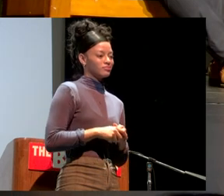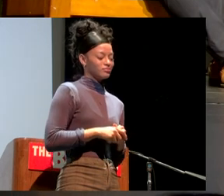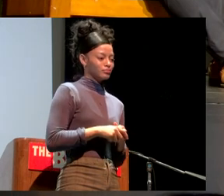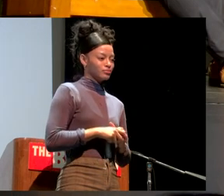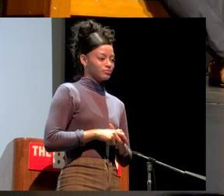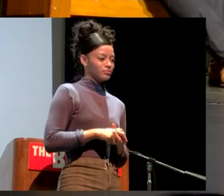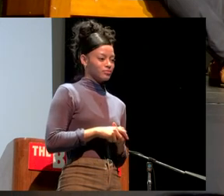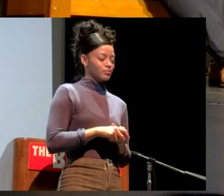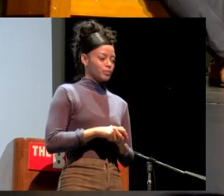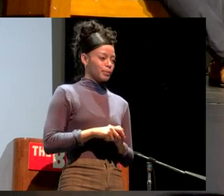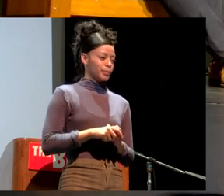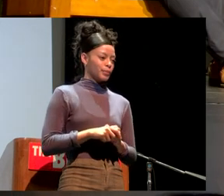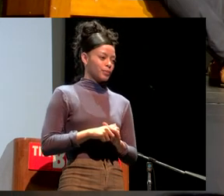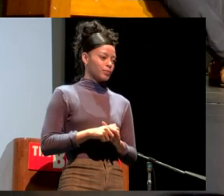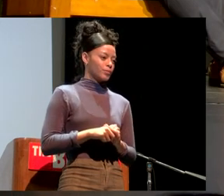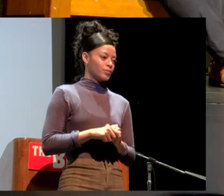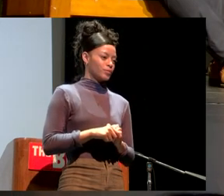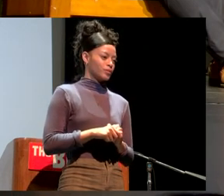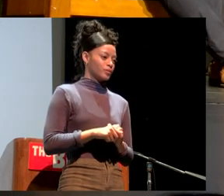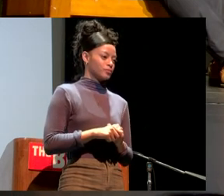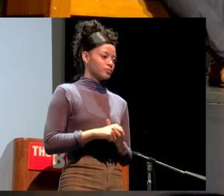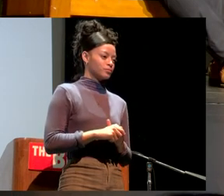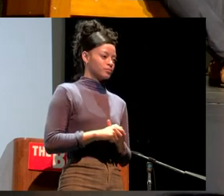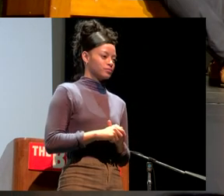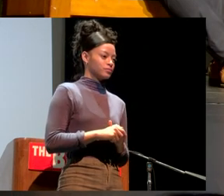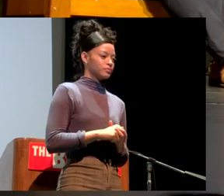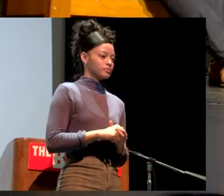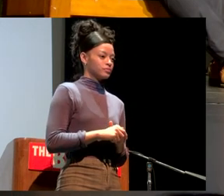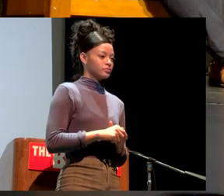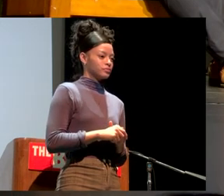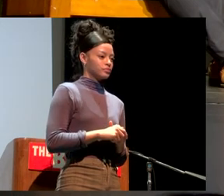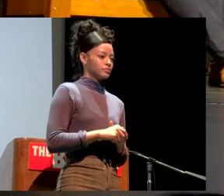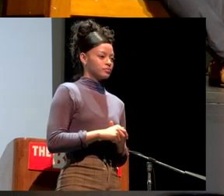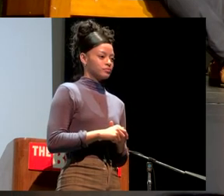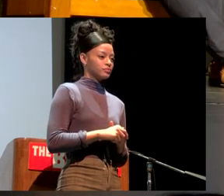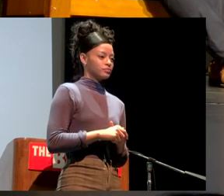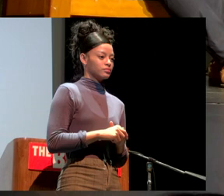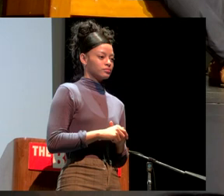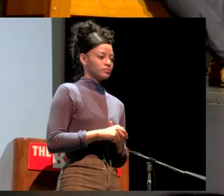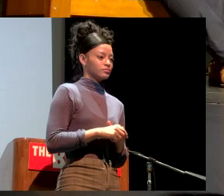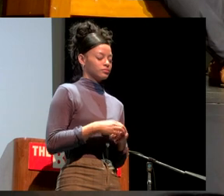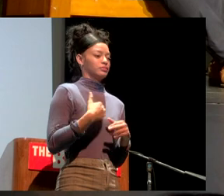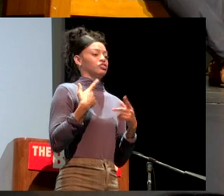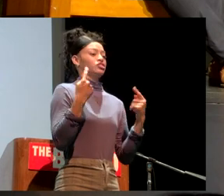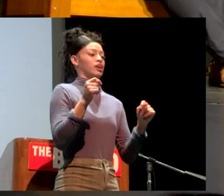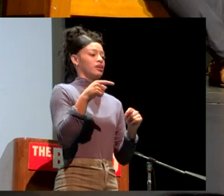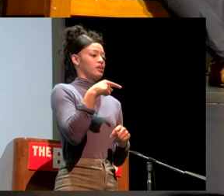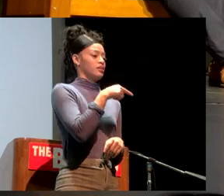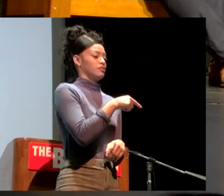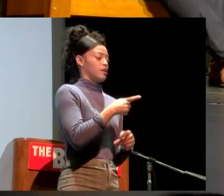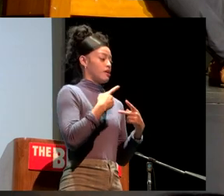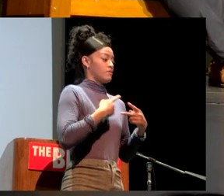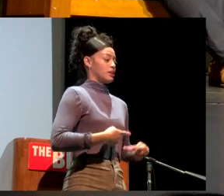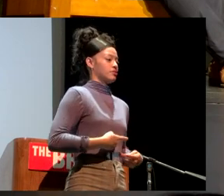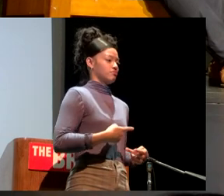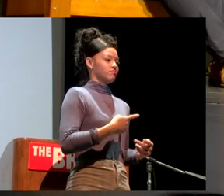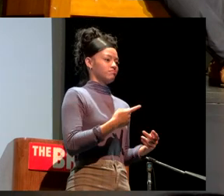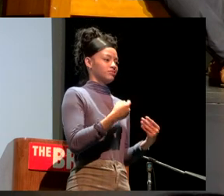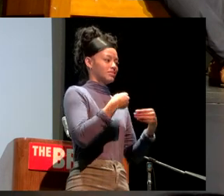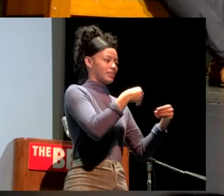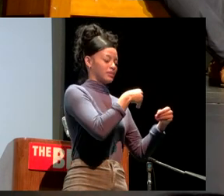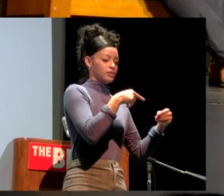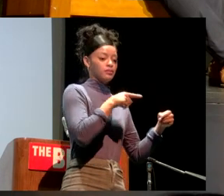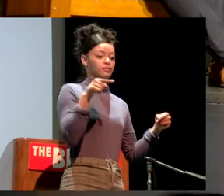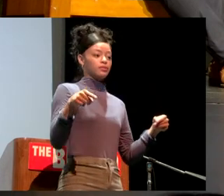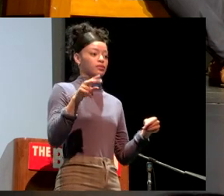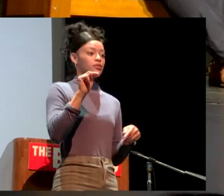merge things together, but it always needs to start with the digital, just like last week it was in New York, when last week we did our first party,